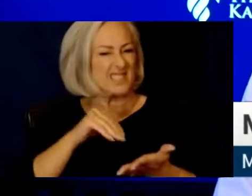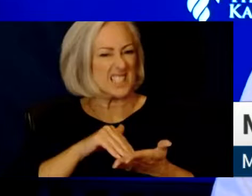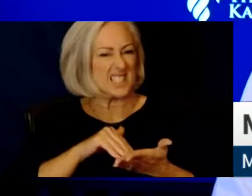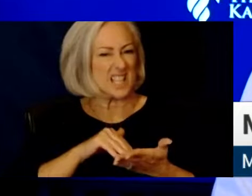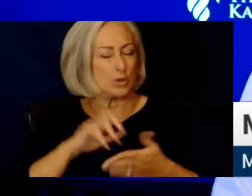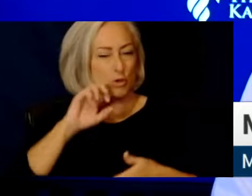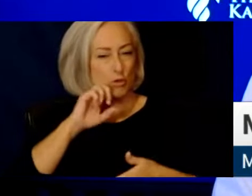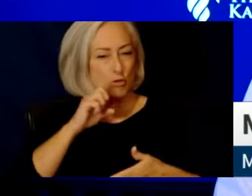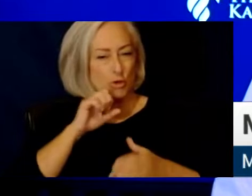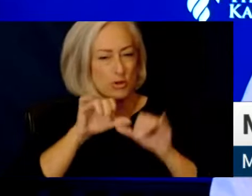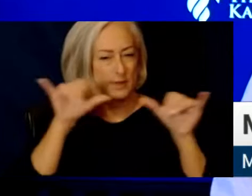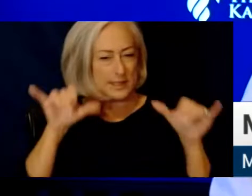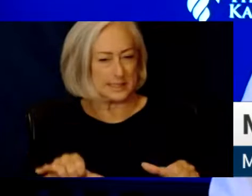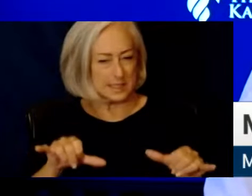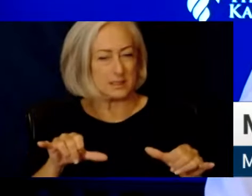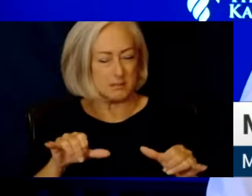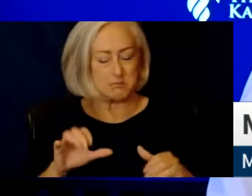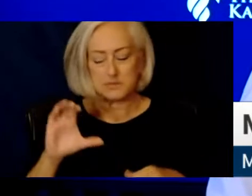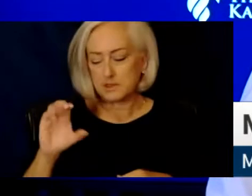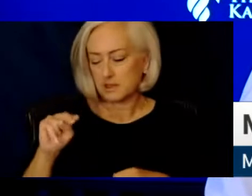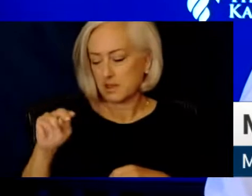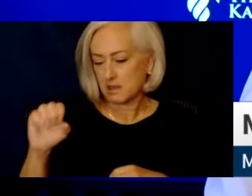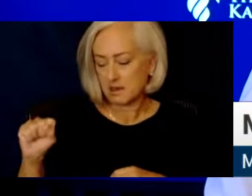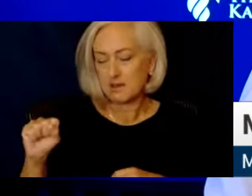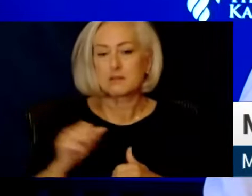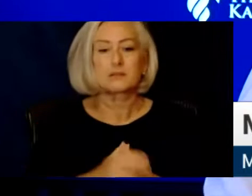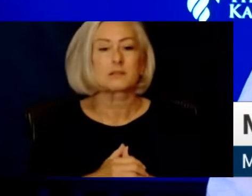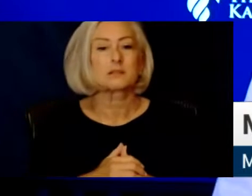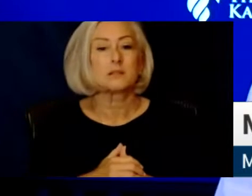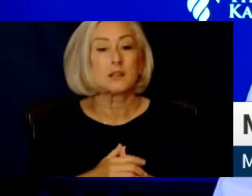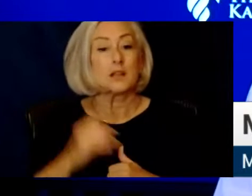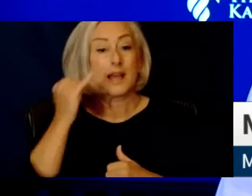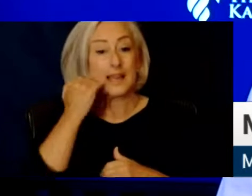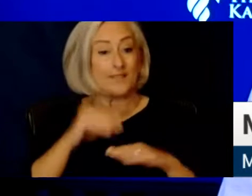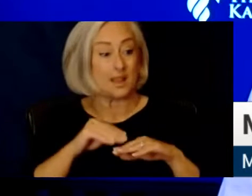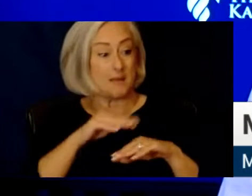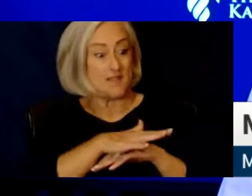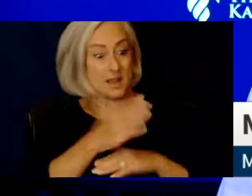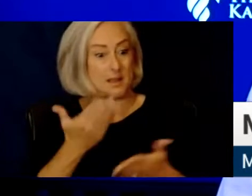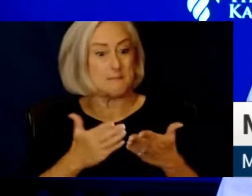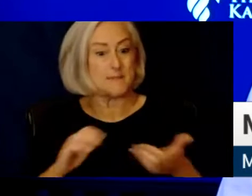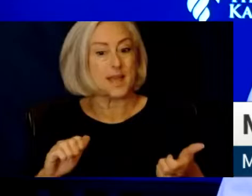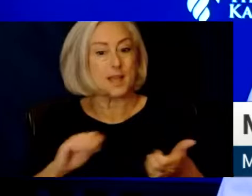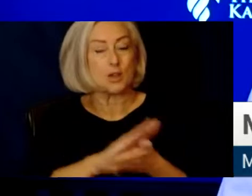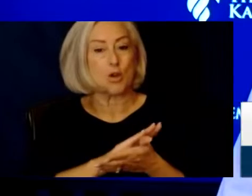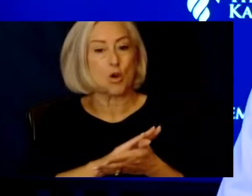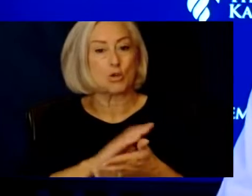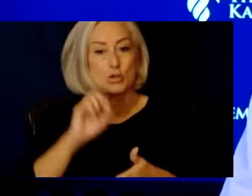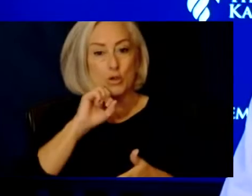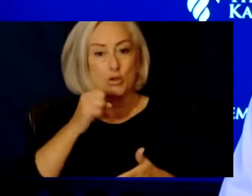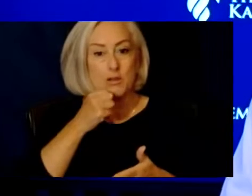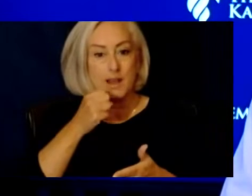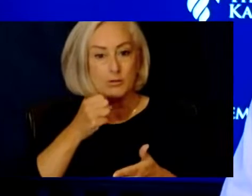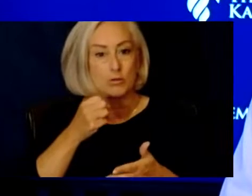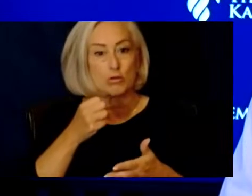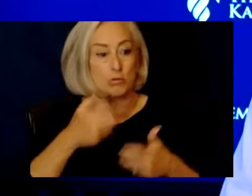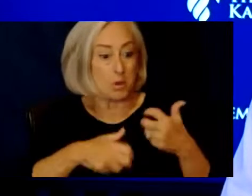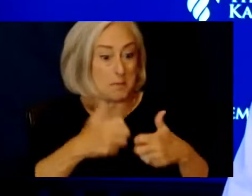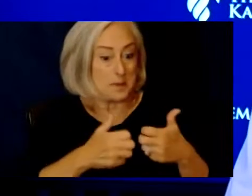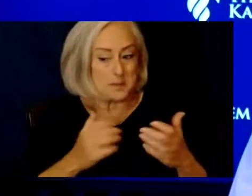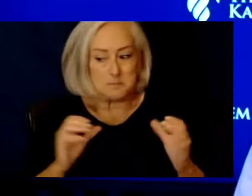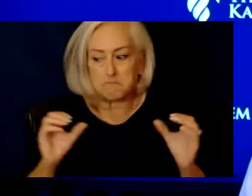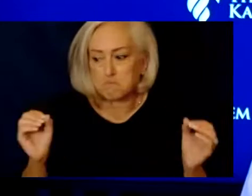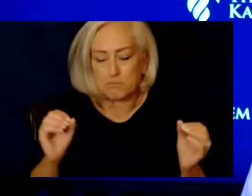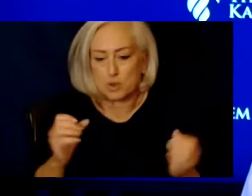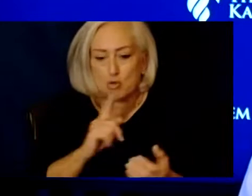and it can cause some developmental issues if they were infected from it, and we don't have any really great therapy for it, that's where all of a sudden now